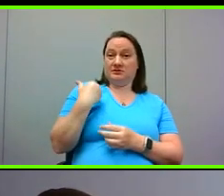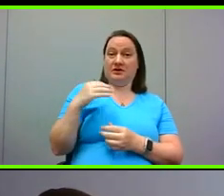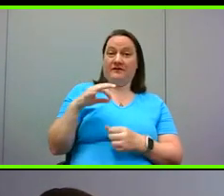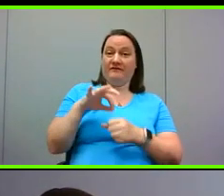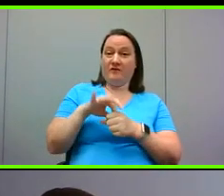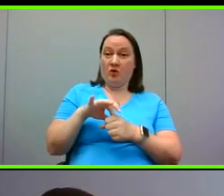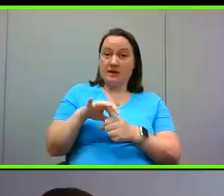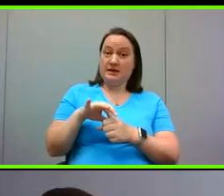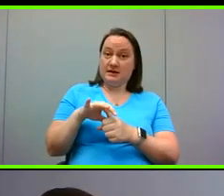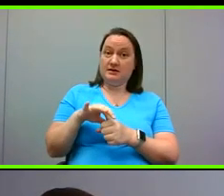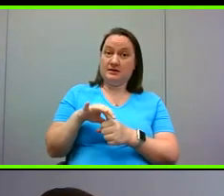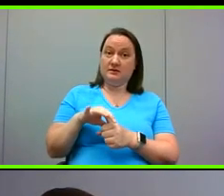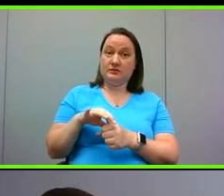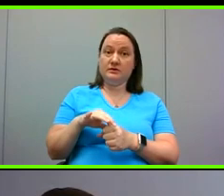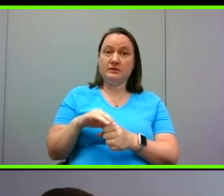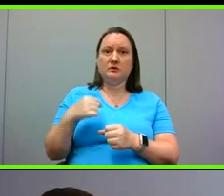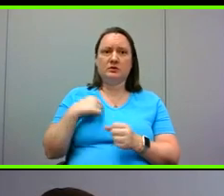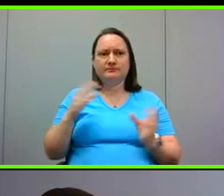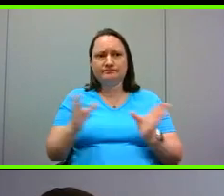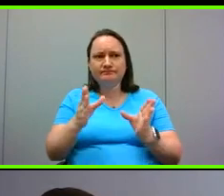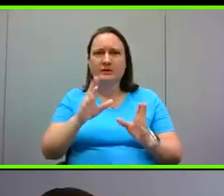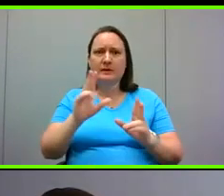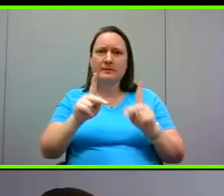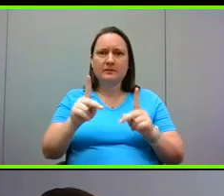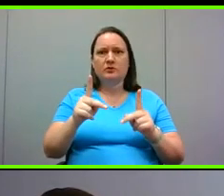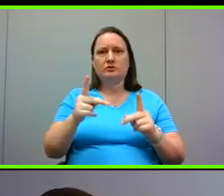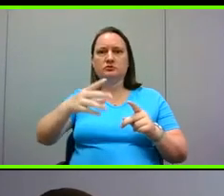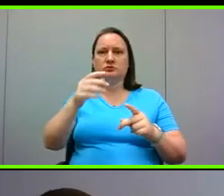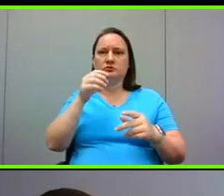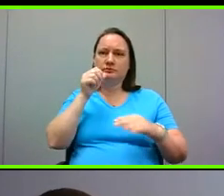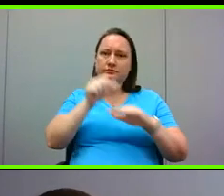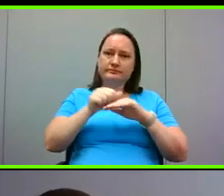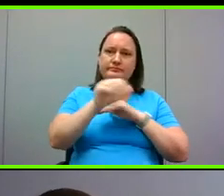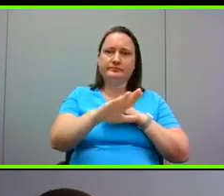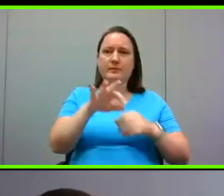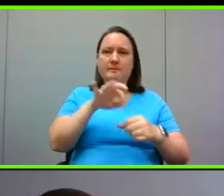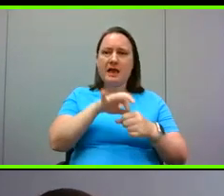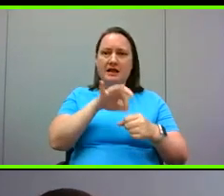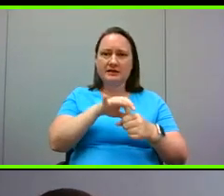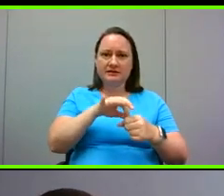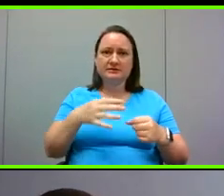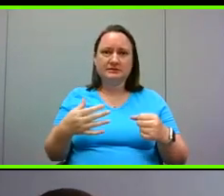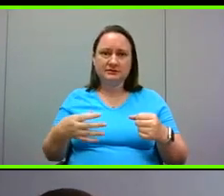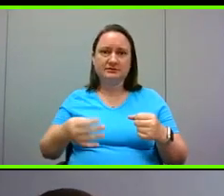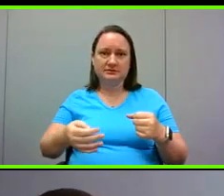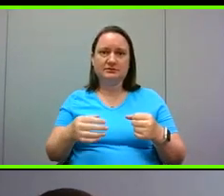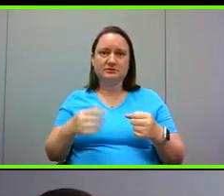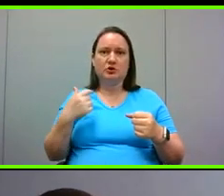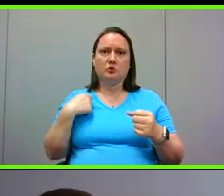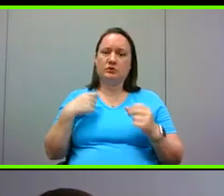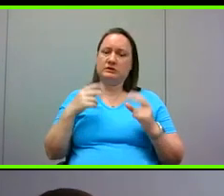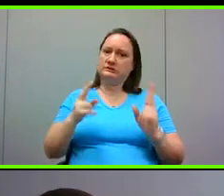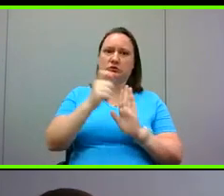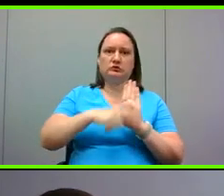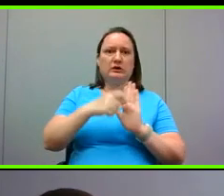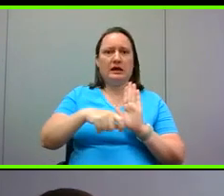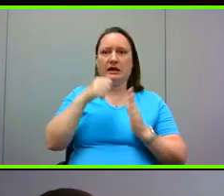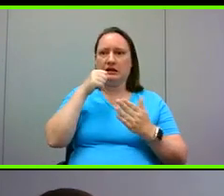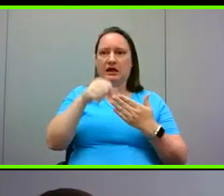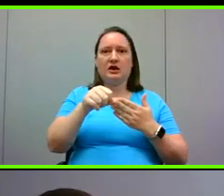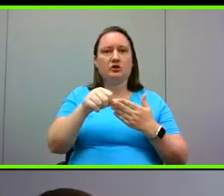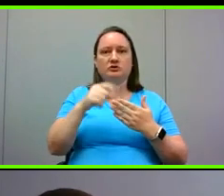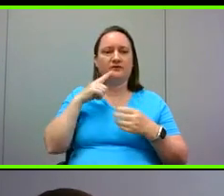encouraging absentee ballots. We rushed to write letters to the local and